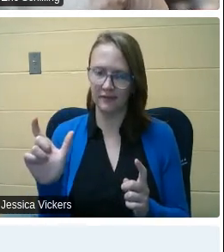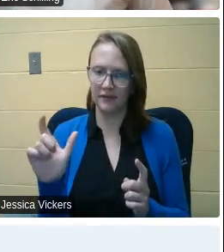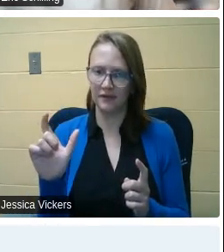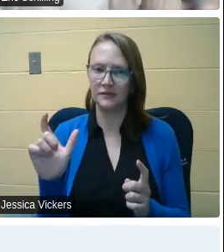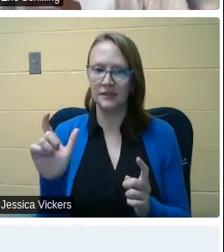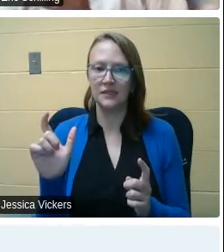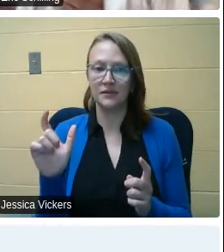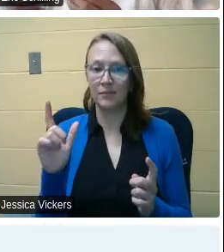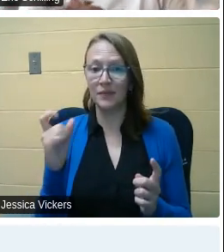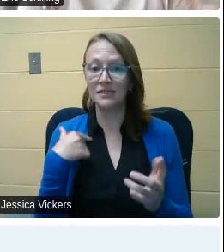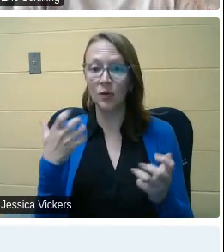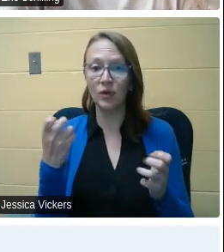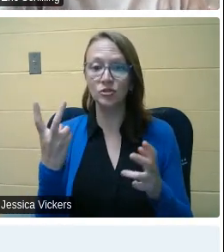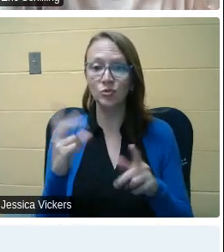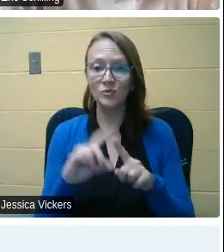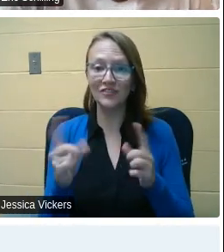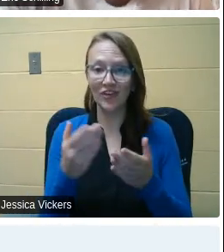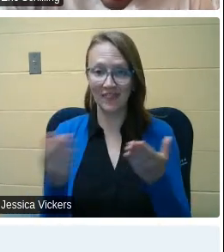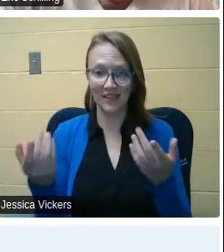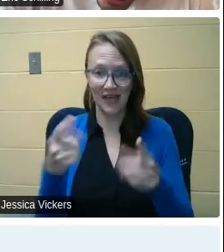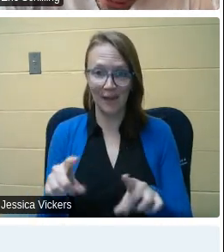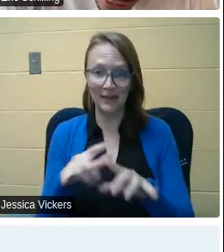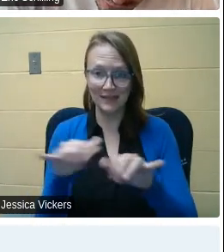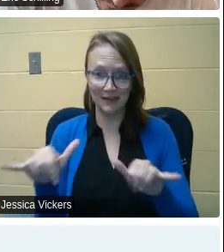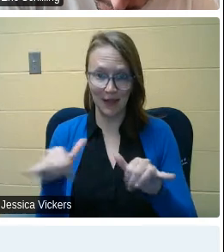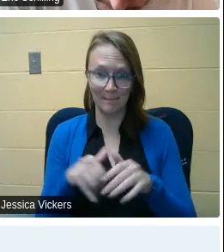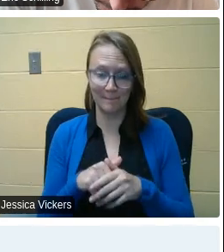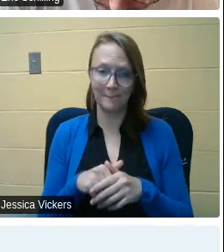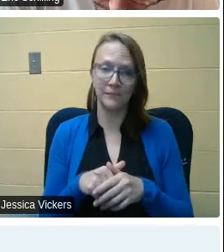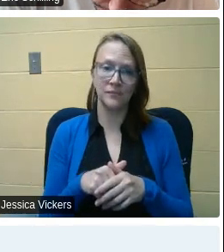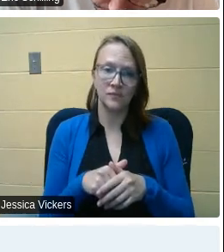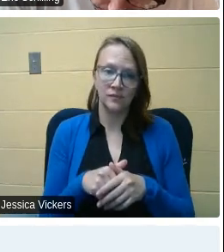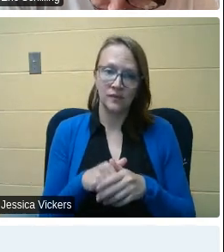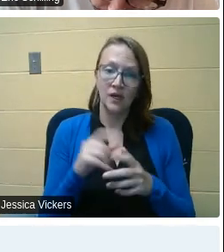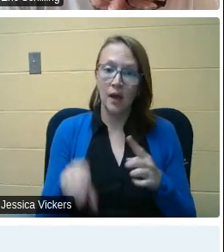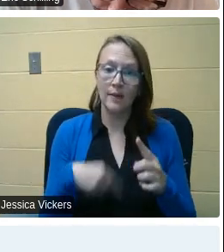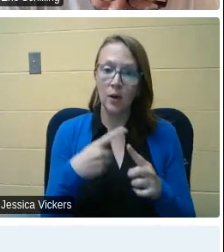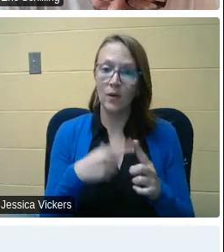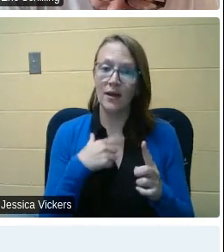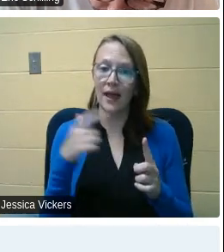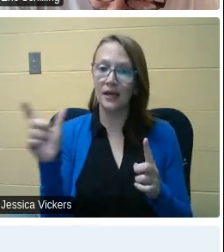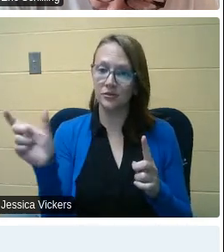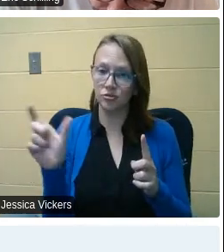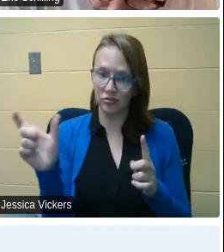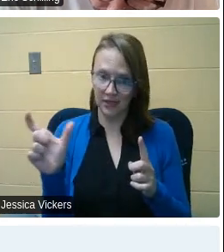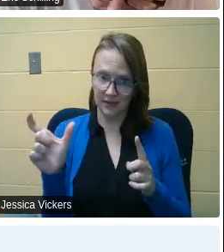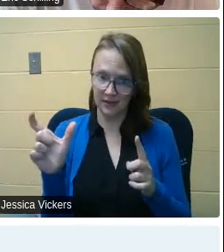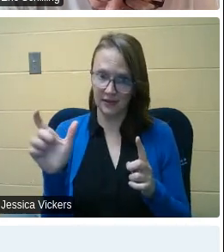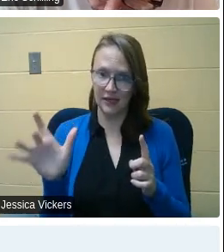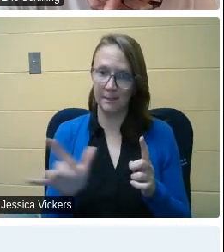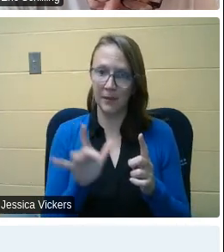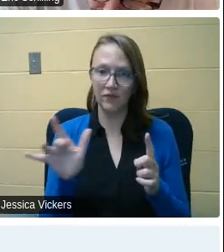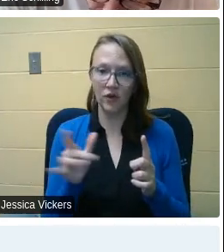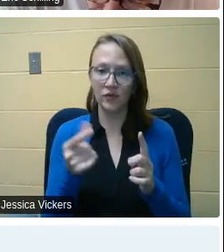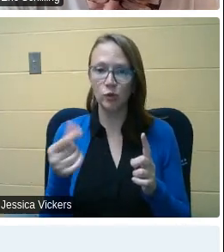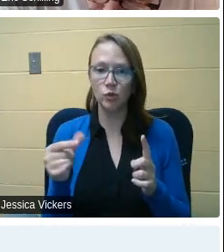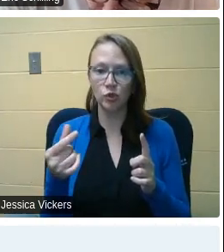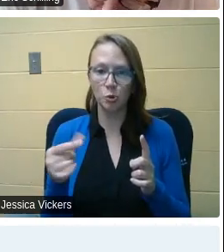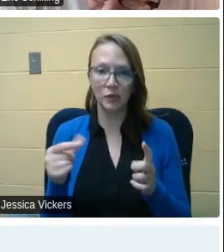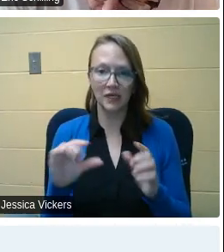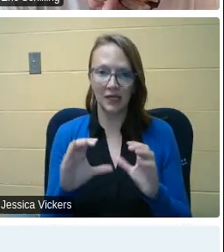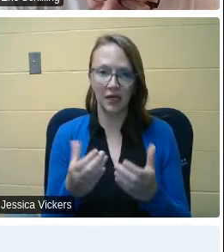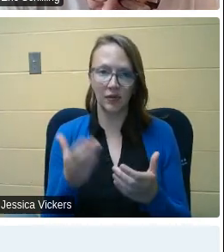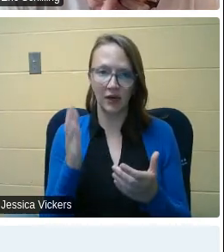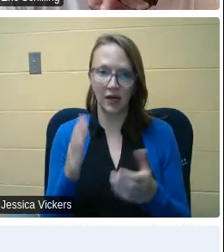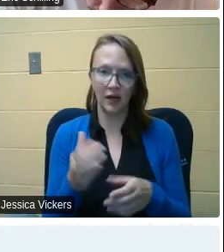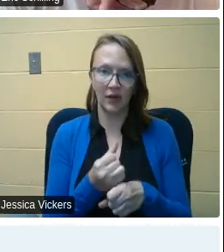I shake. So I'm going to grab when I shake, and then I'll go over to the green category, the motion category, and I'll